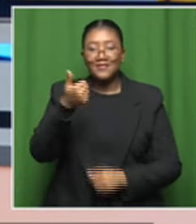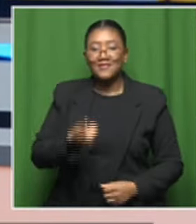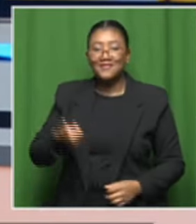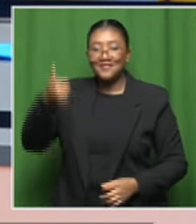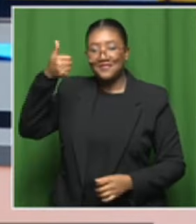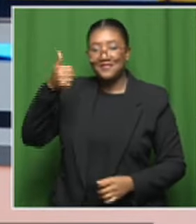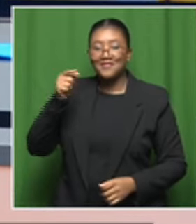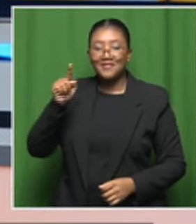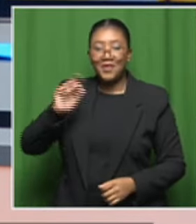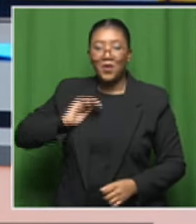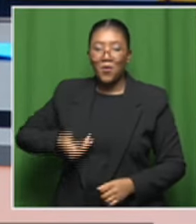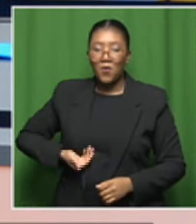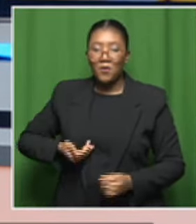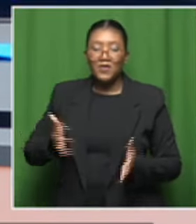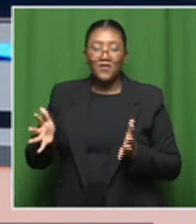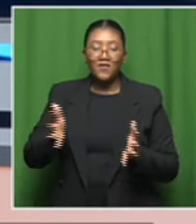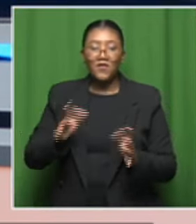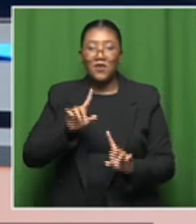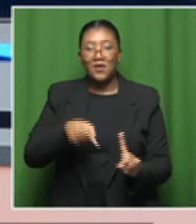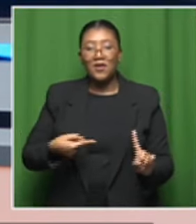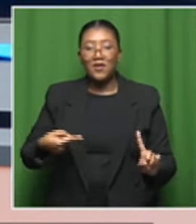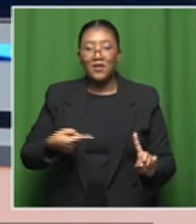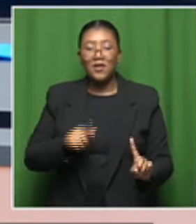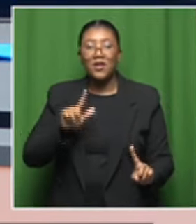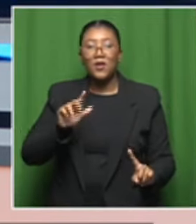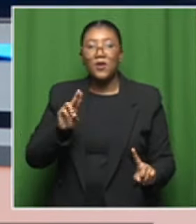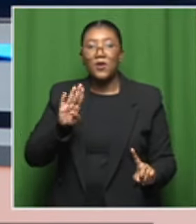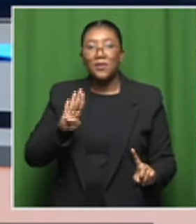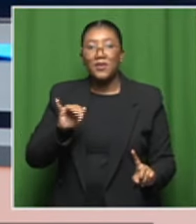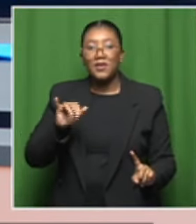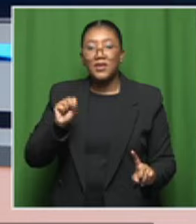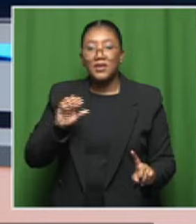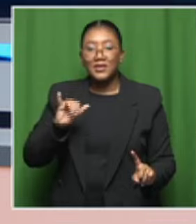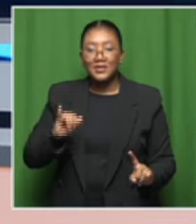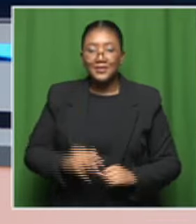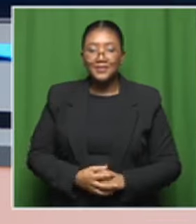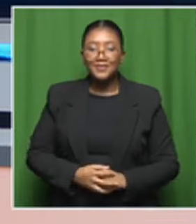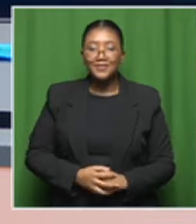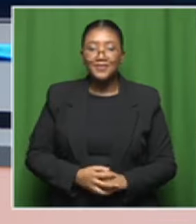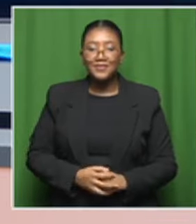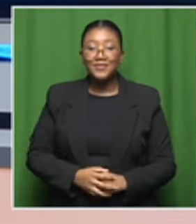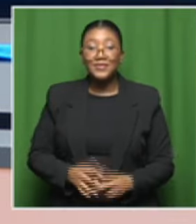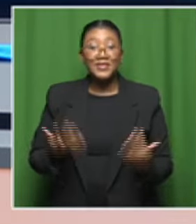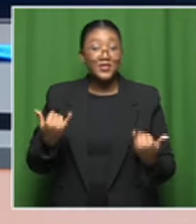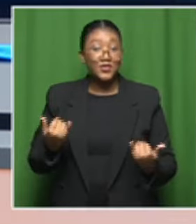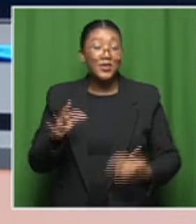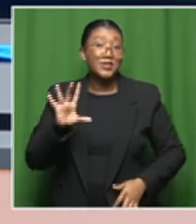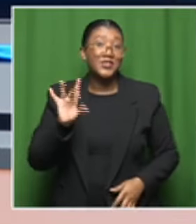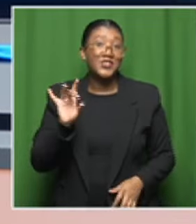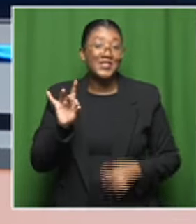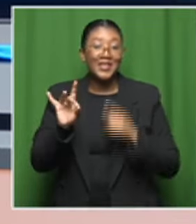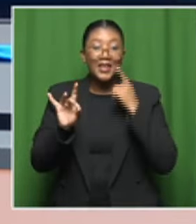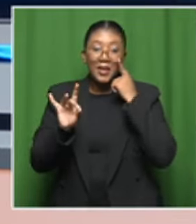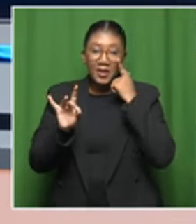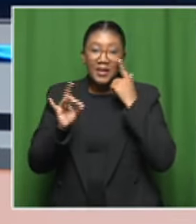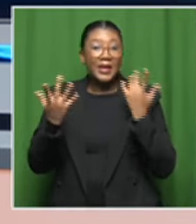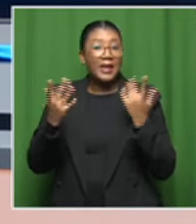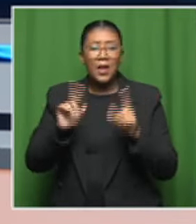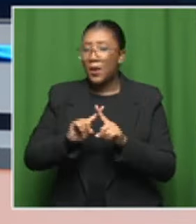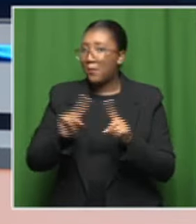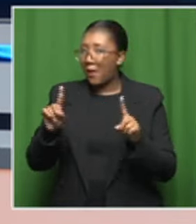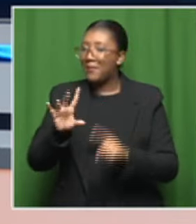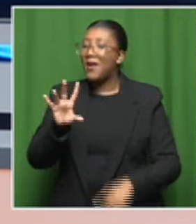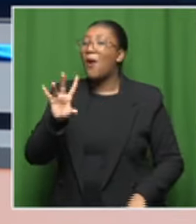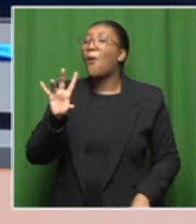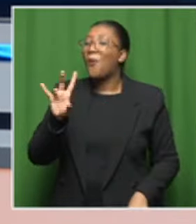women's football, and that is Dawn Lubisi. So I mentioned earlier on that it was Tuesday, and it is not Tuesday, it is Wednesday. Leanne